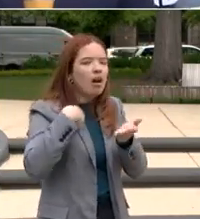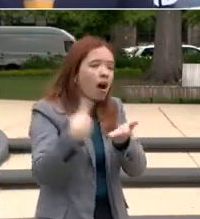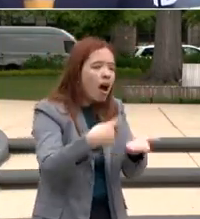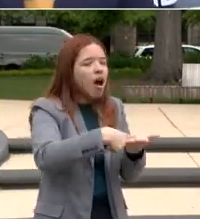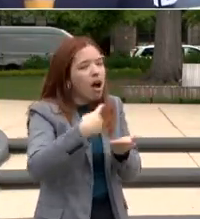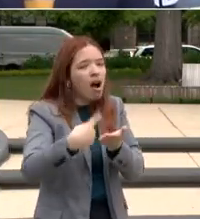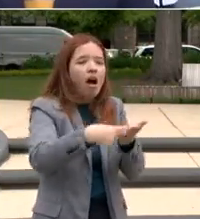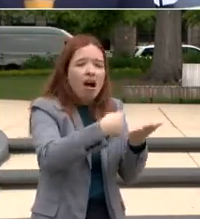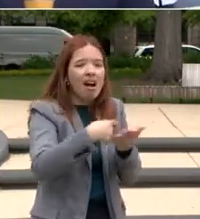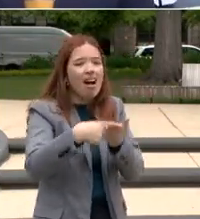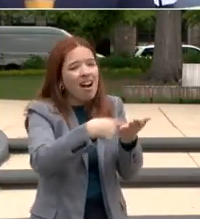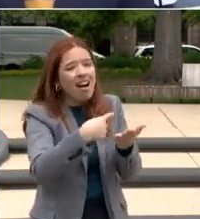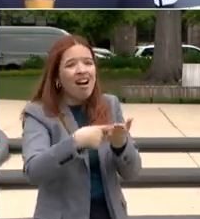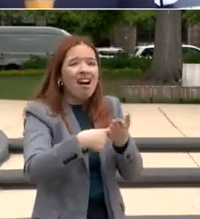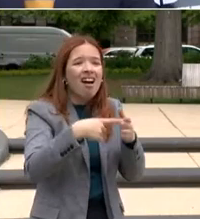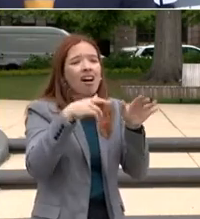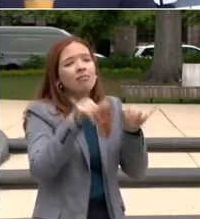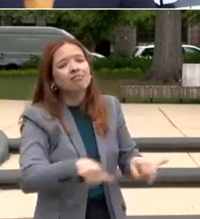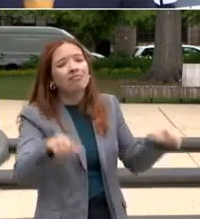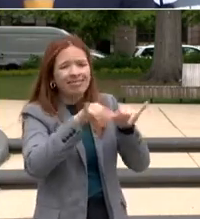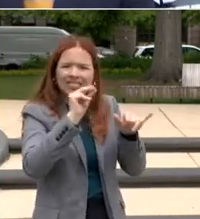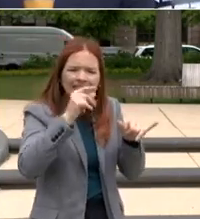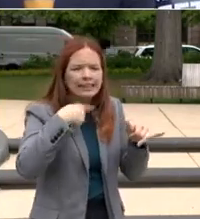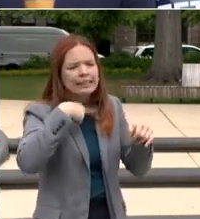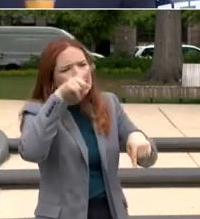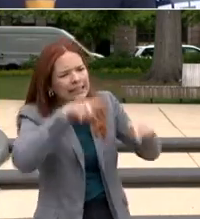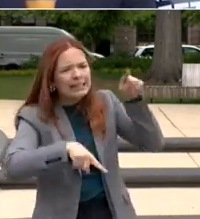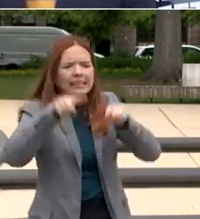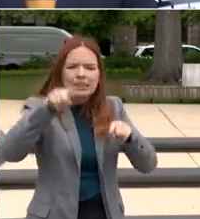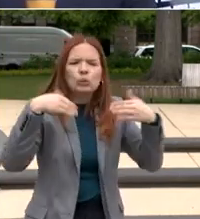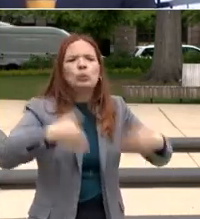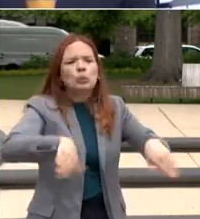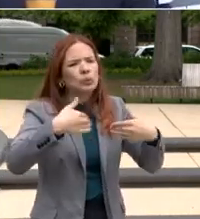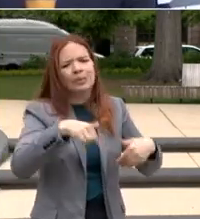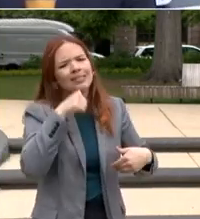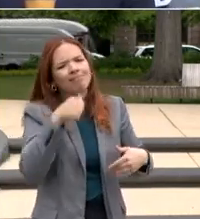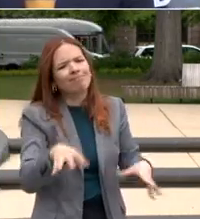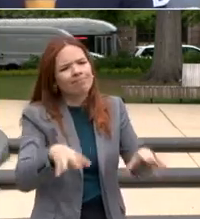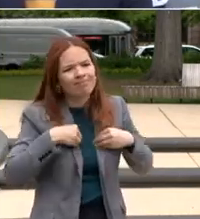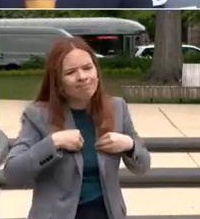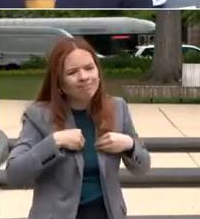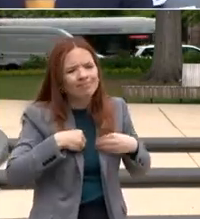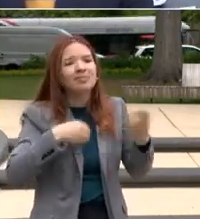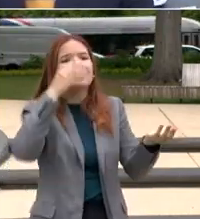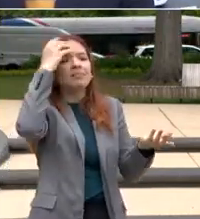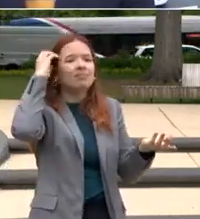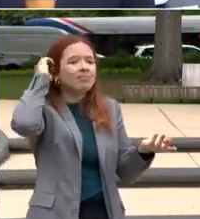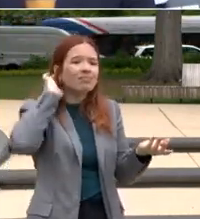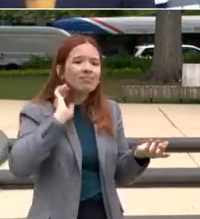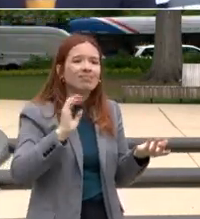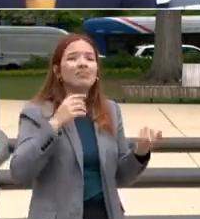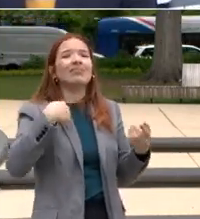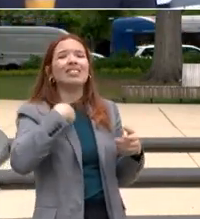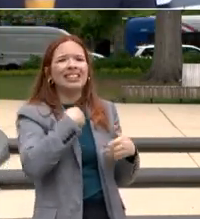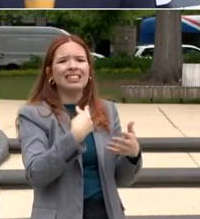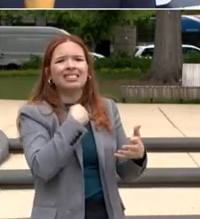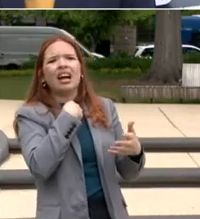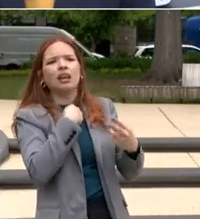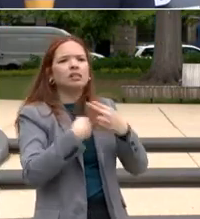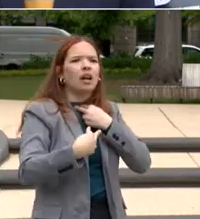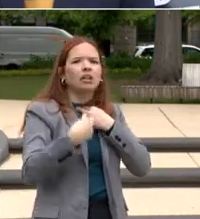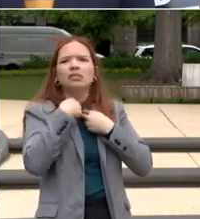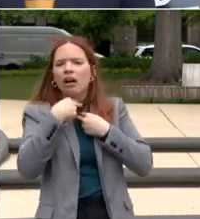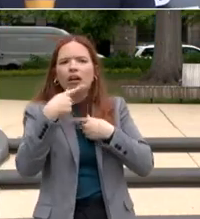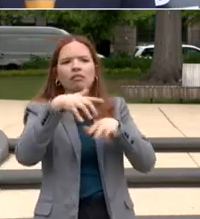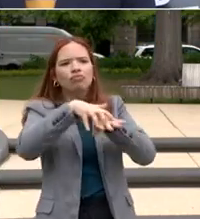is unacceptable. The amount of time that people are wasting stuck in traffic, the